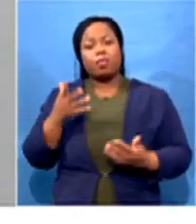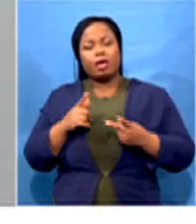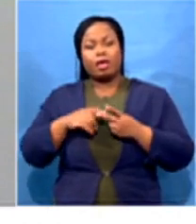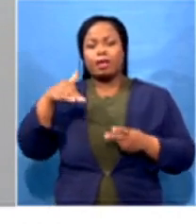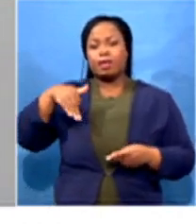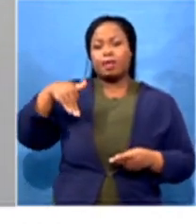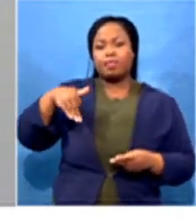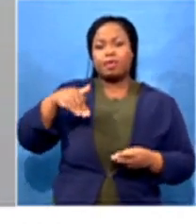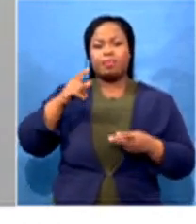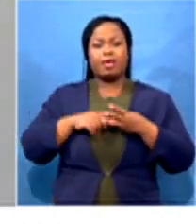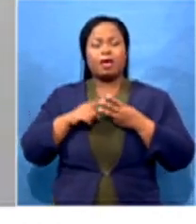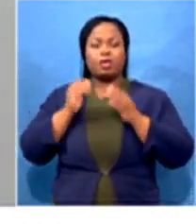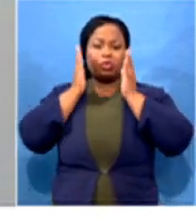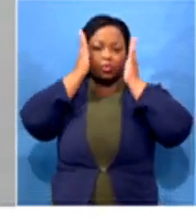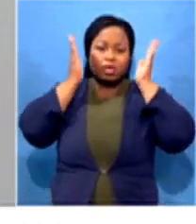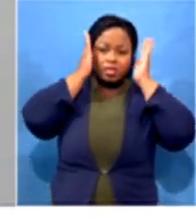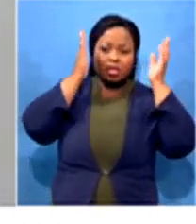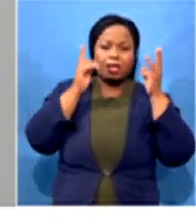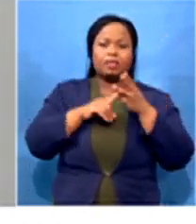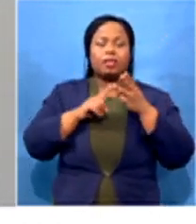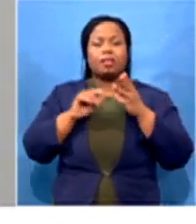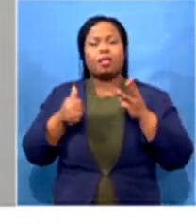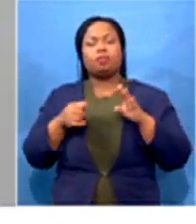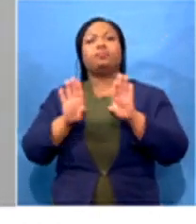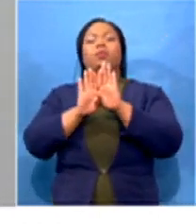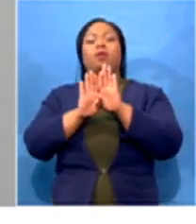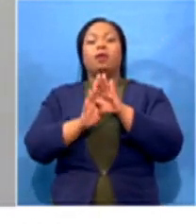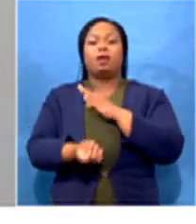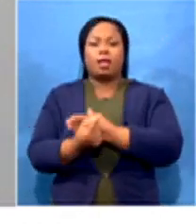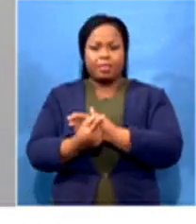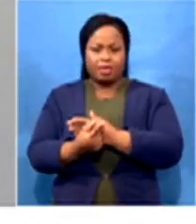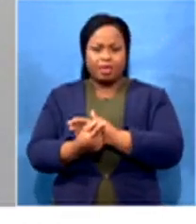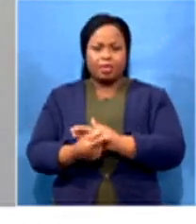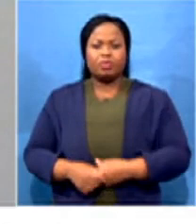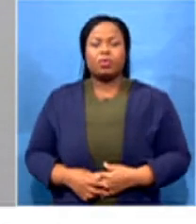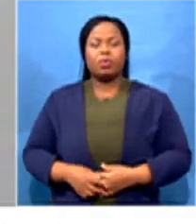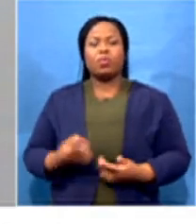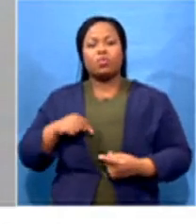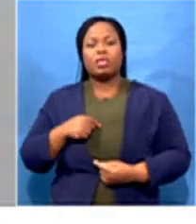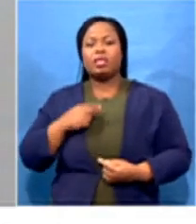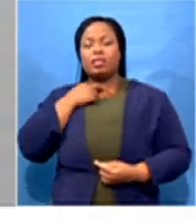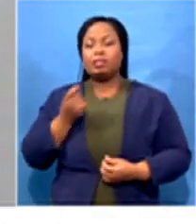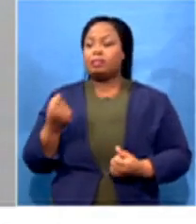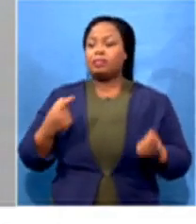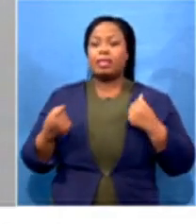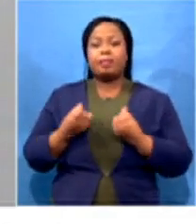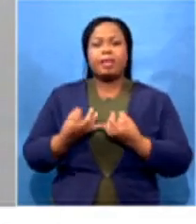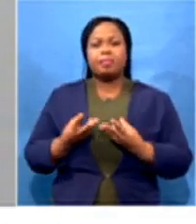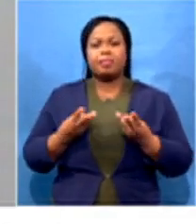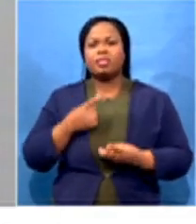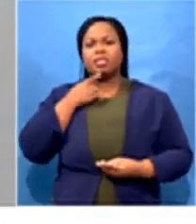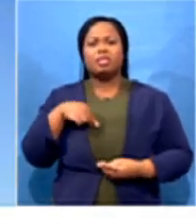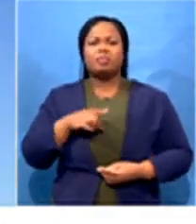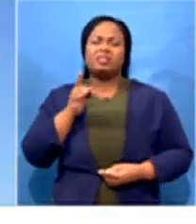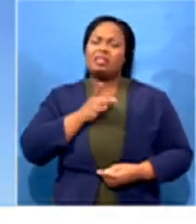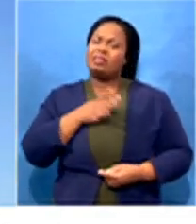and Eswatini, and then we got locked down. And so we have been inundated by people saying, my Saturday is